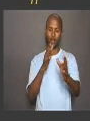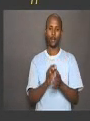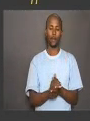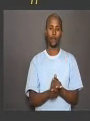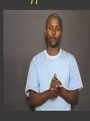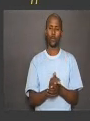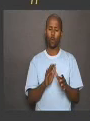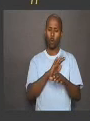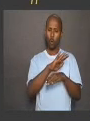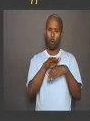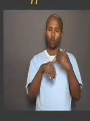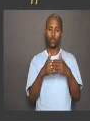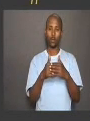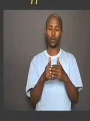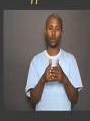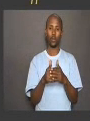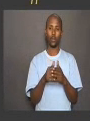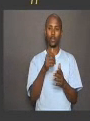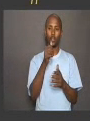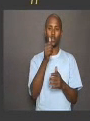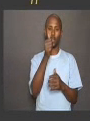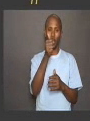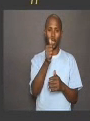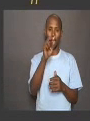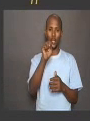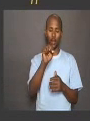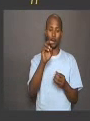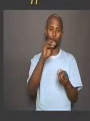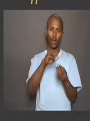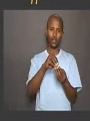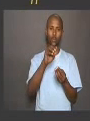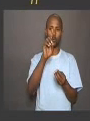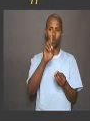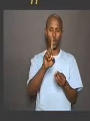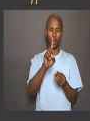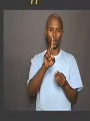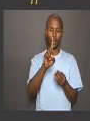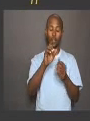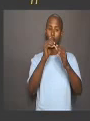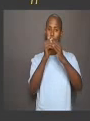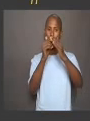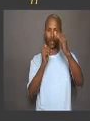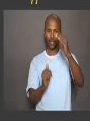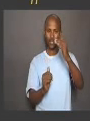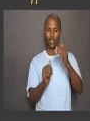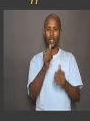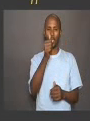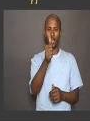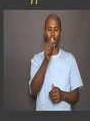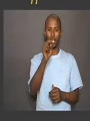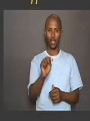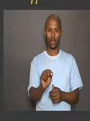the way to AN plus 1 minus